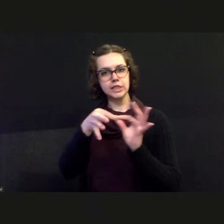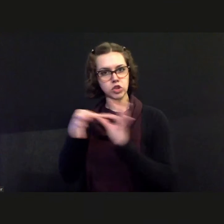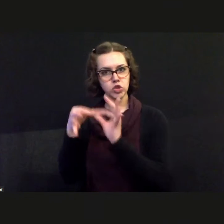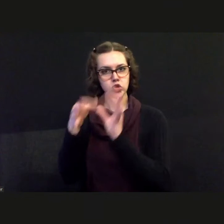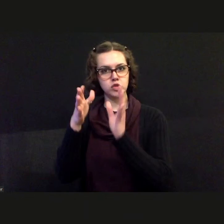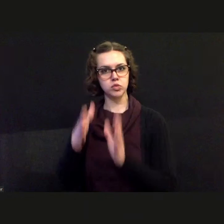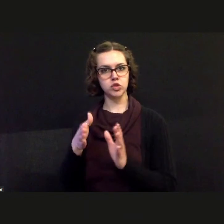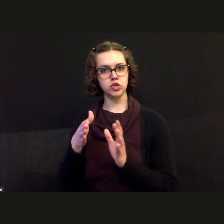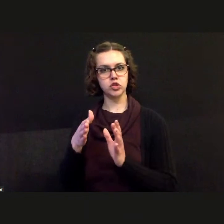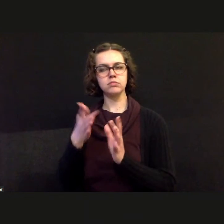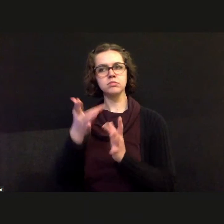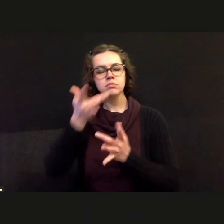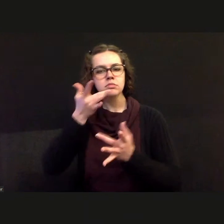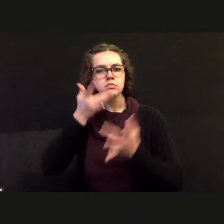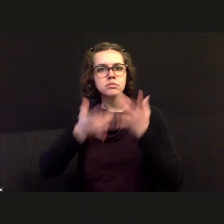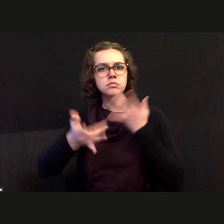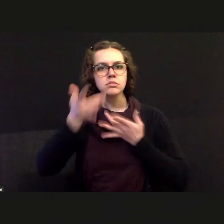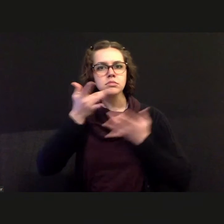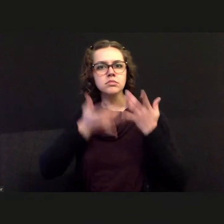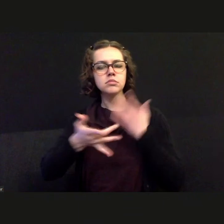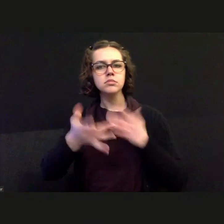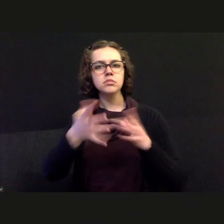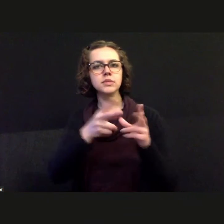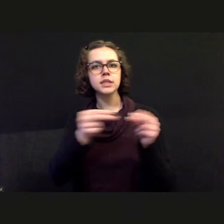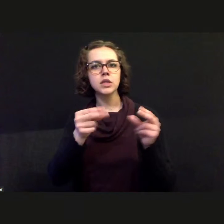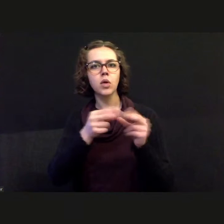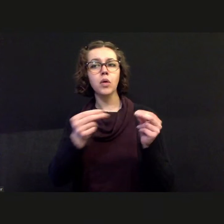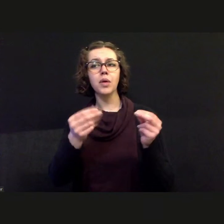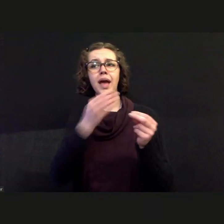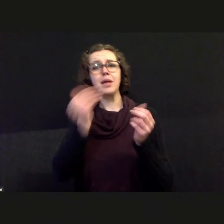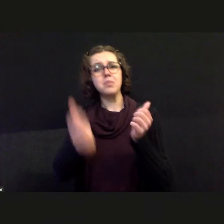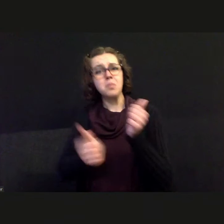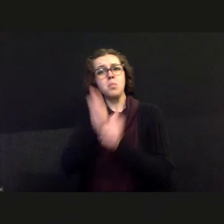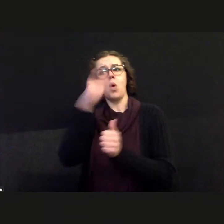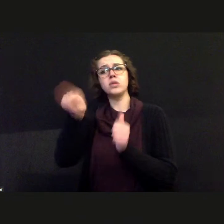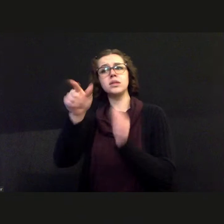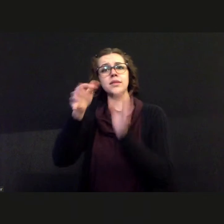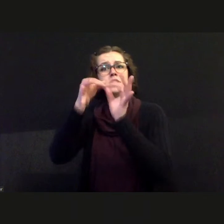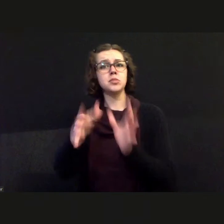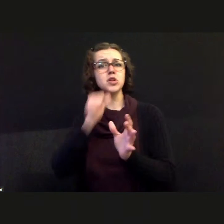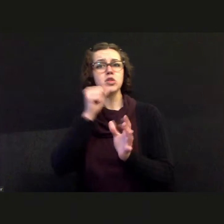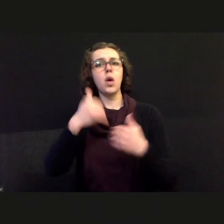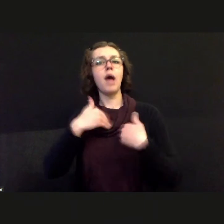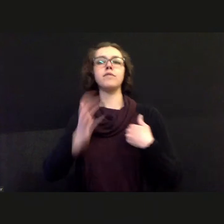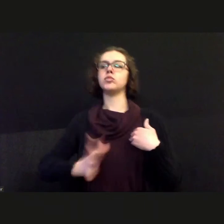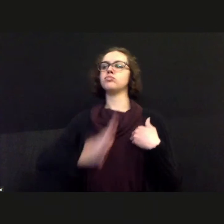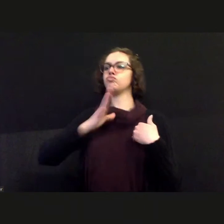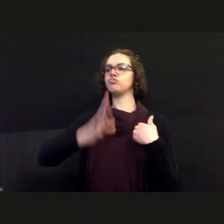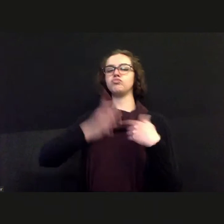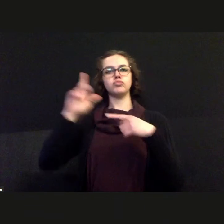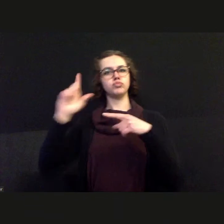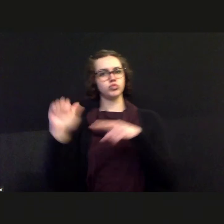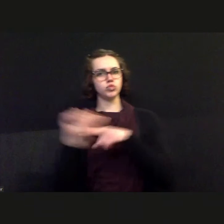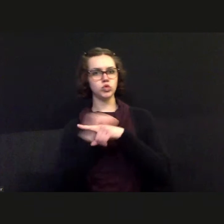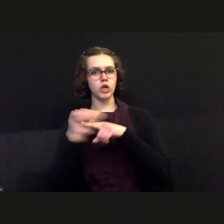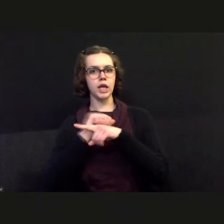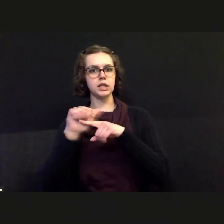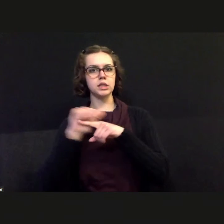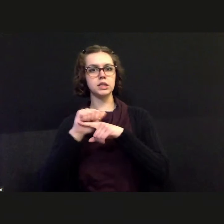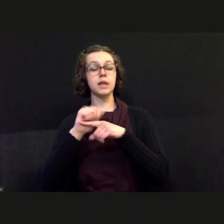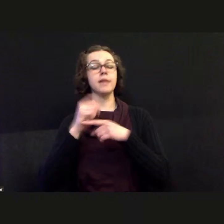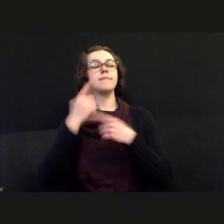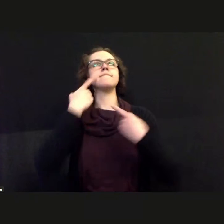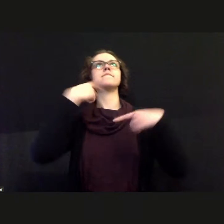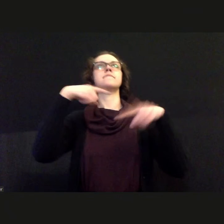in Nicaragua, and they didn't, most of them for quite a while, didn't have a formal training. And finally, the Swedes did set up some kind of a training